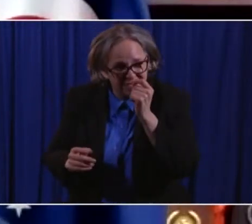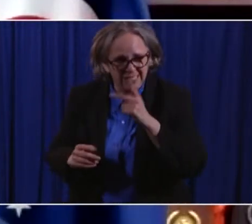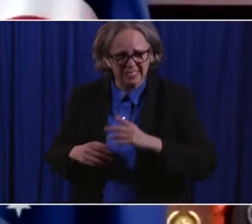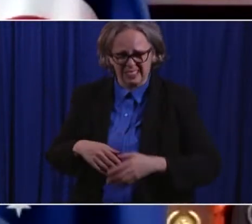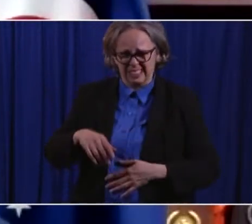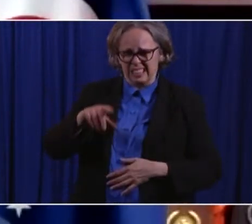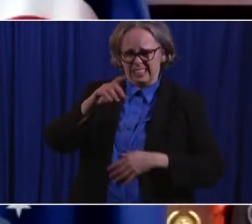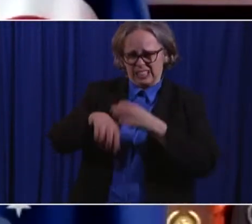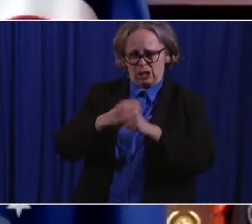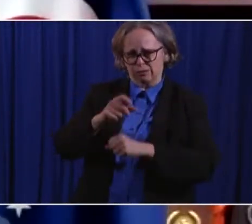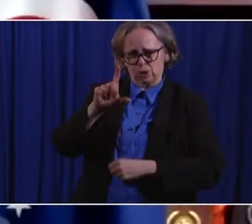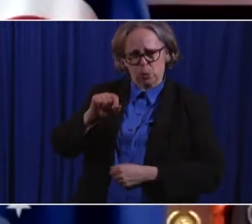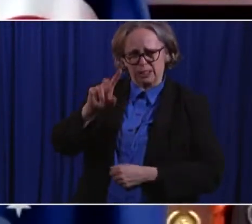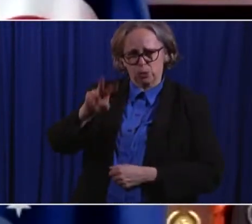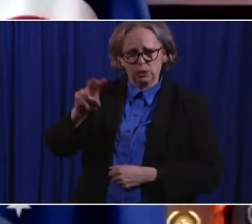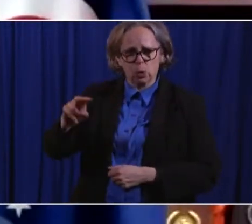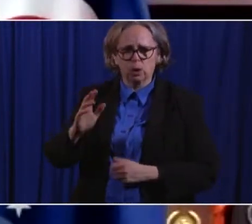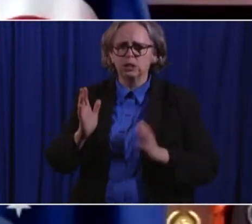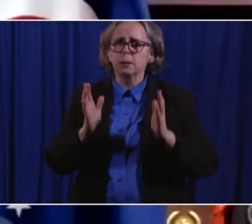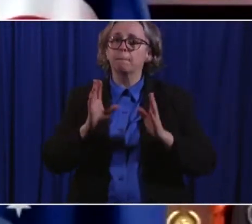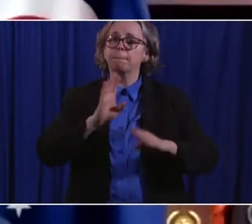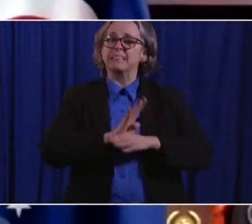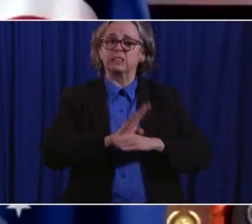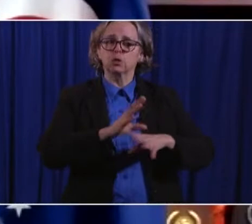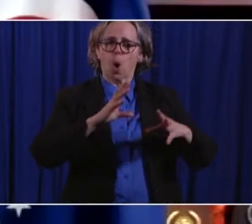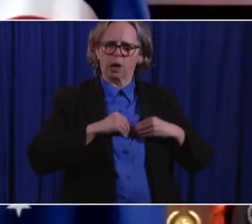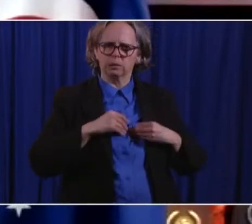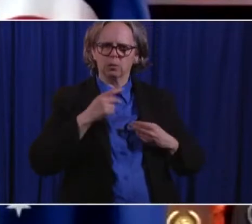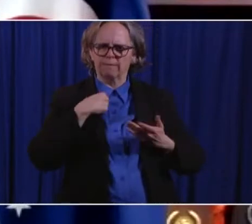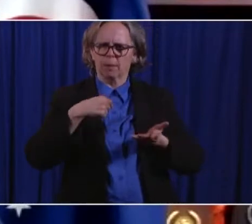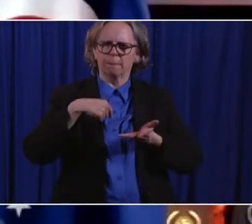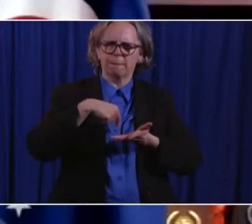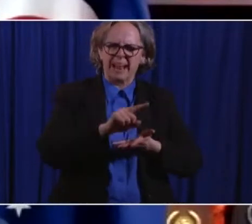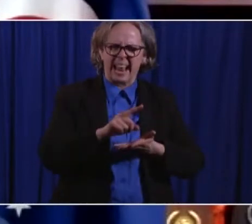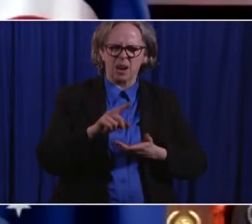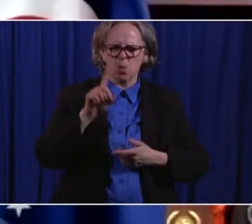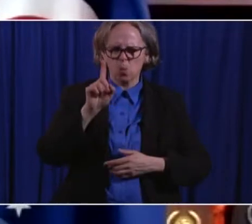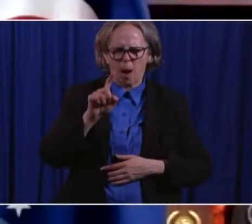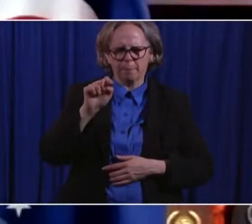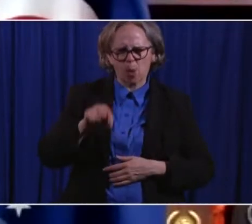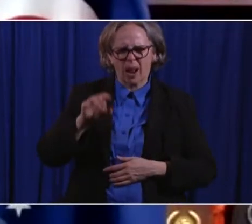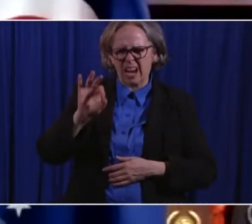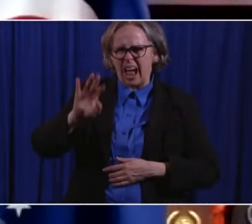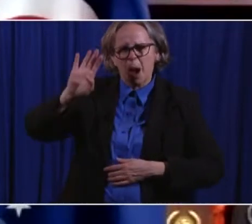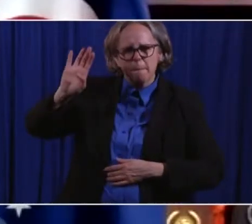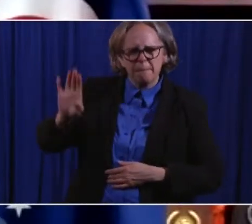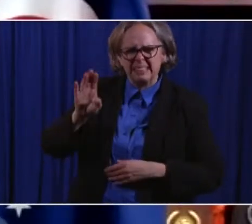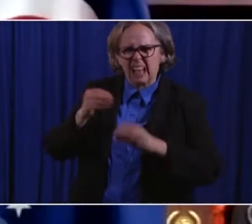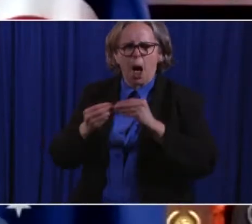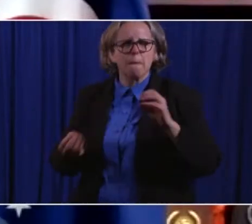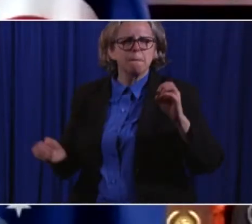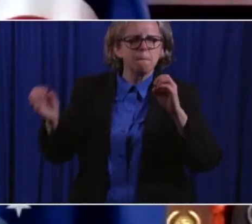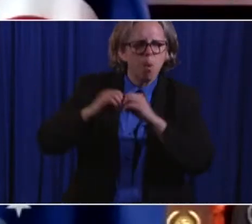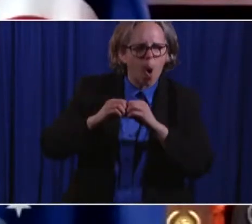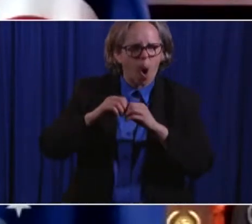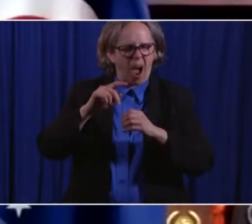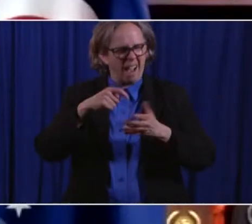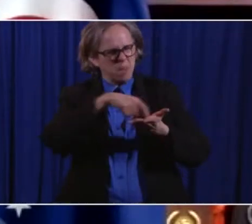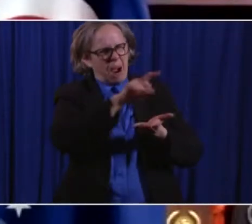their pockets, an additional $219 million in 2023, an